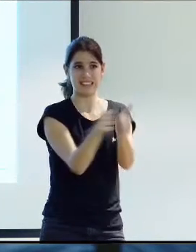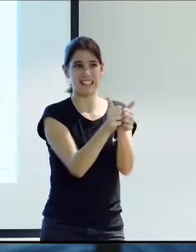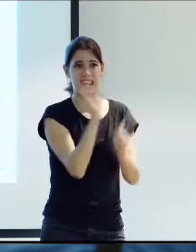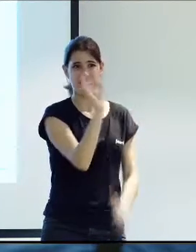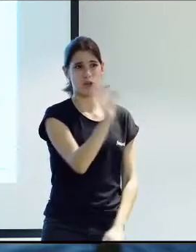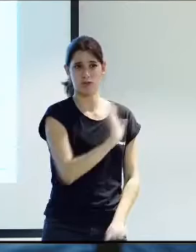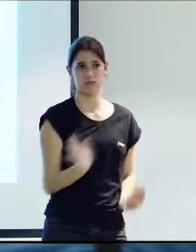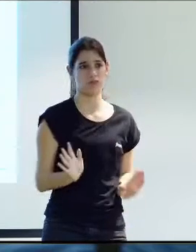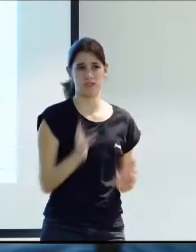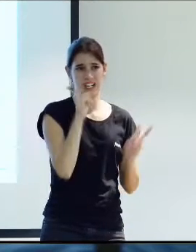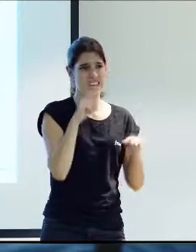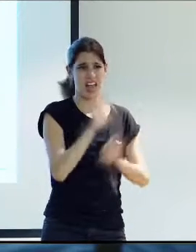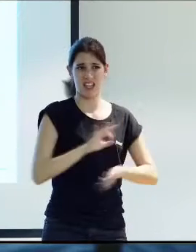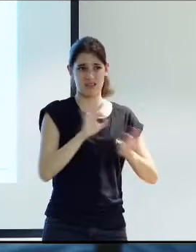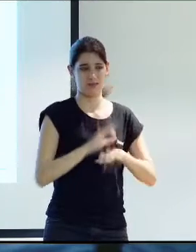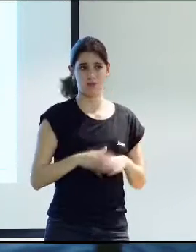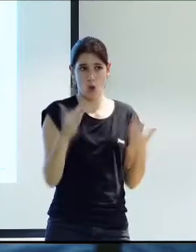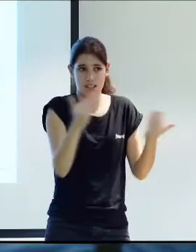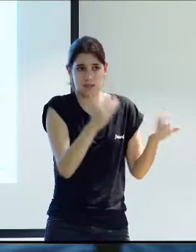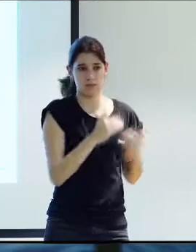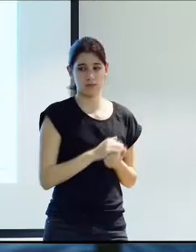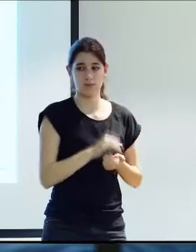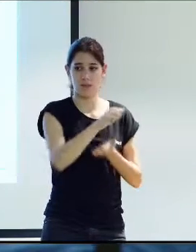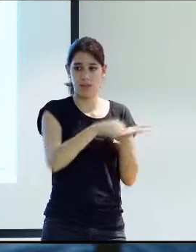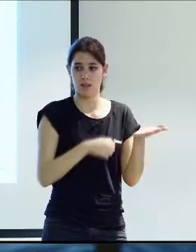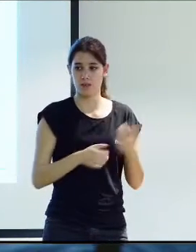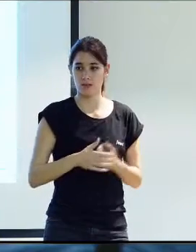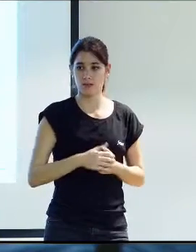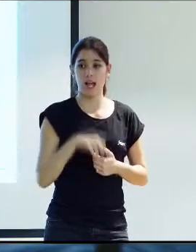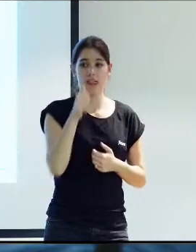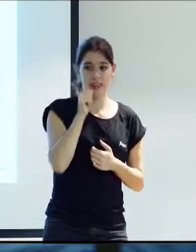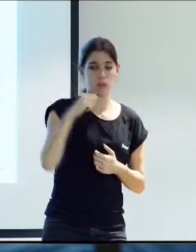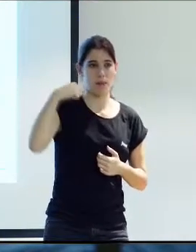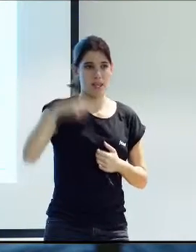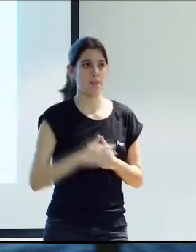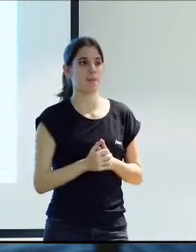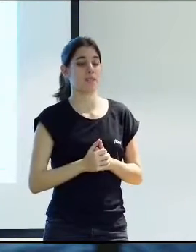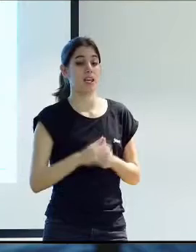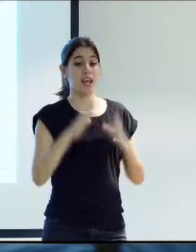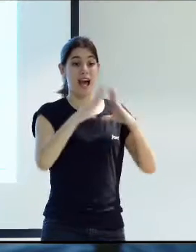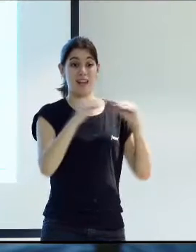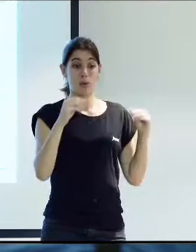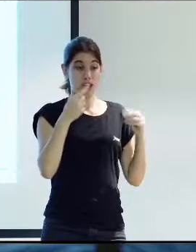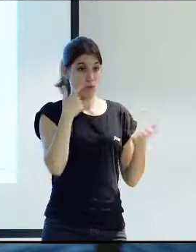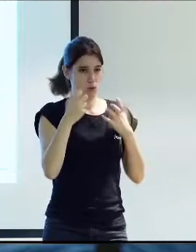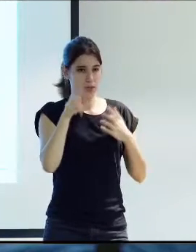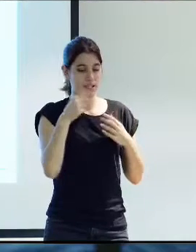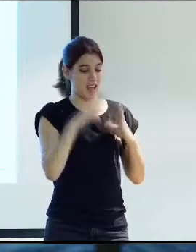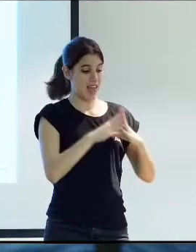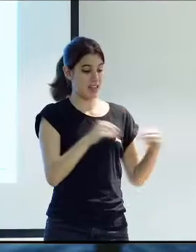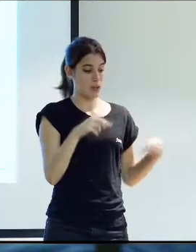any provision for a personal assistant. Zero, in other words. And then what is striking also, that would be that in